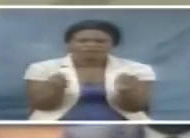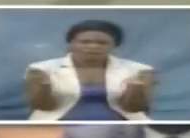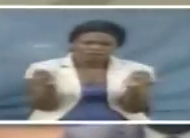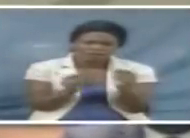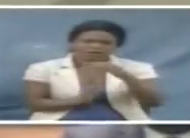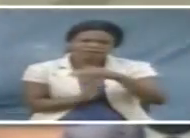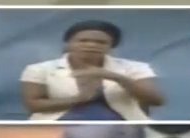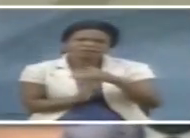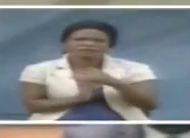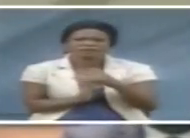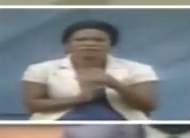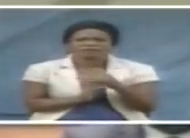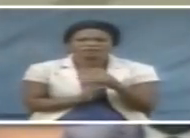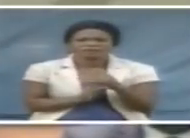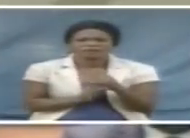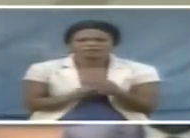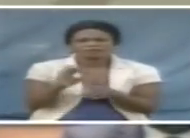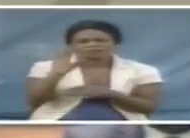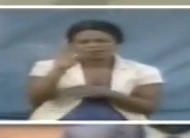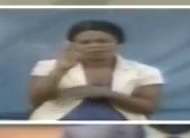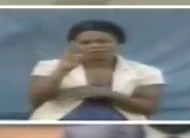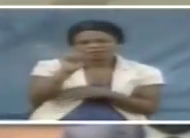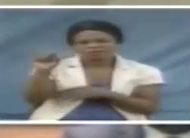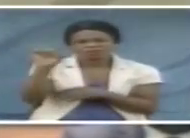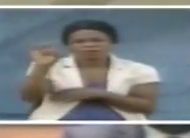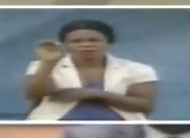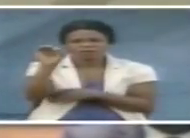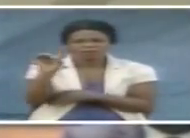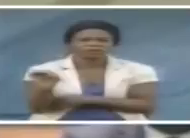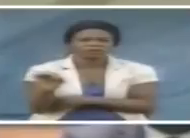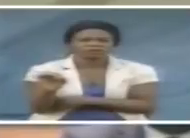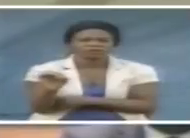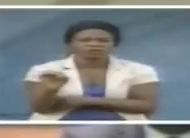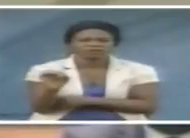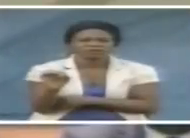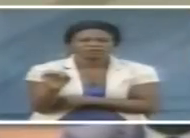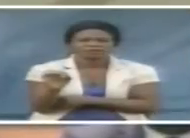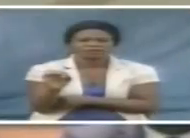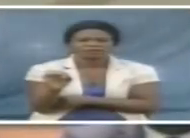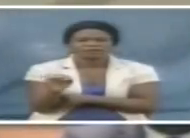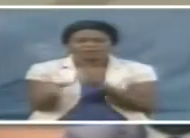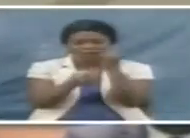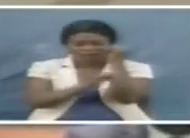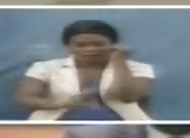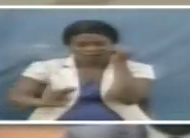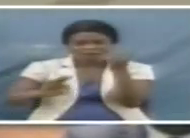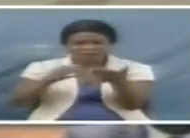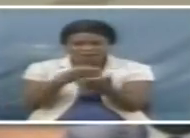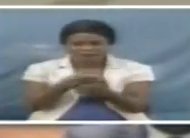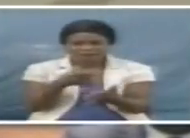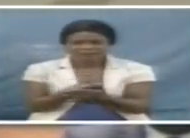market-based instruments in line with the medium-term target range of 6 to